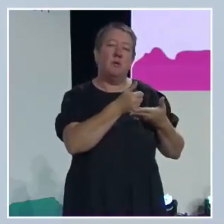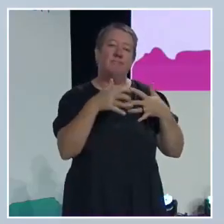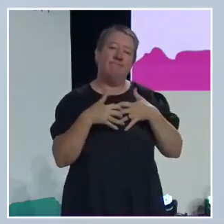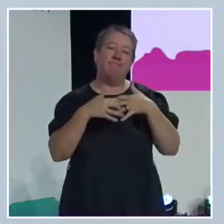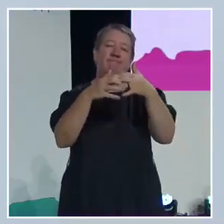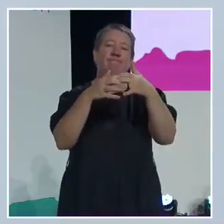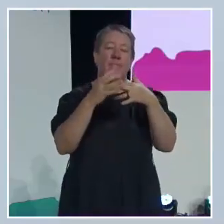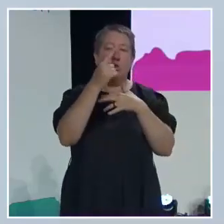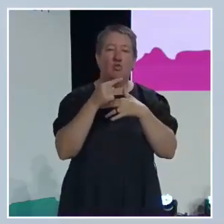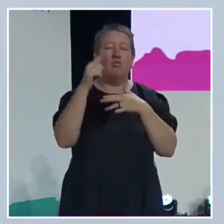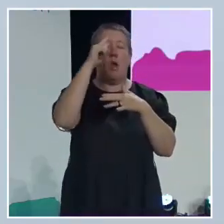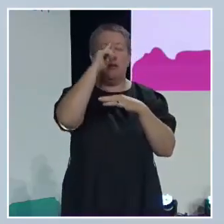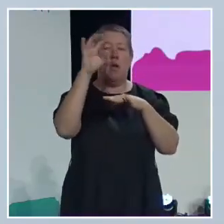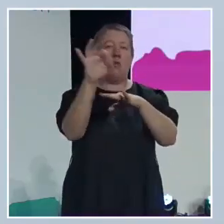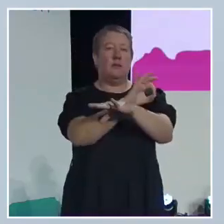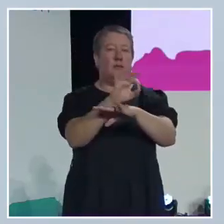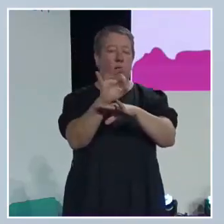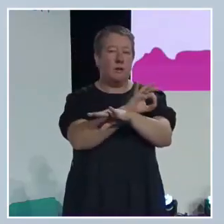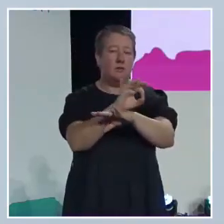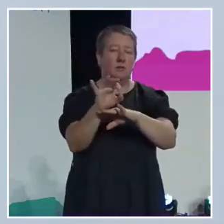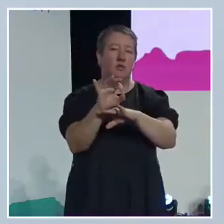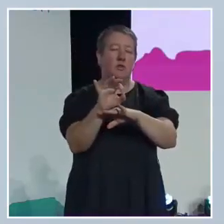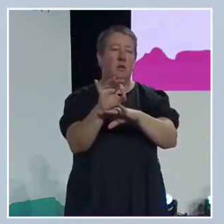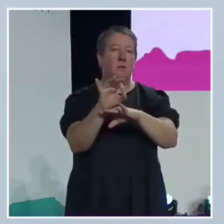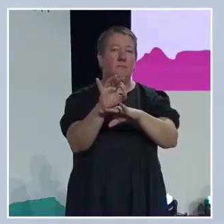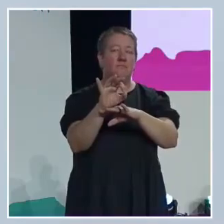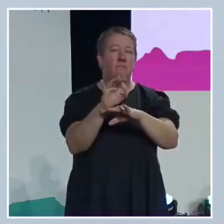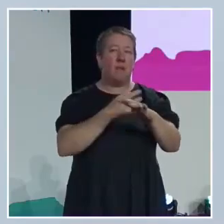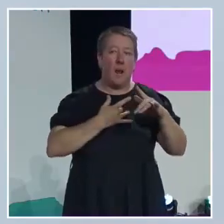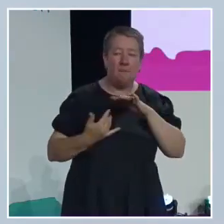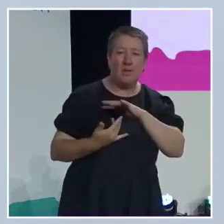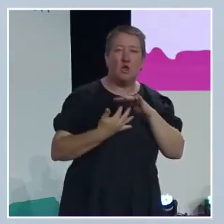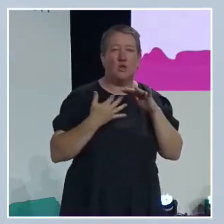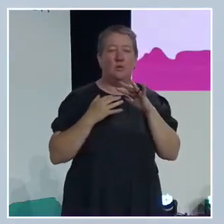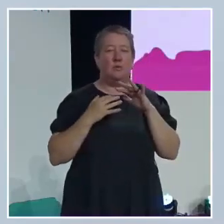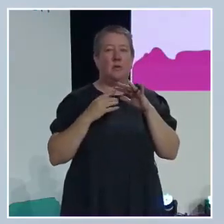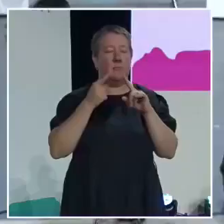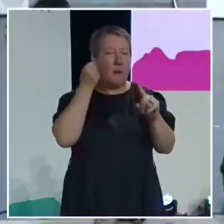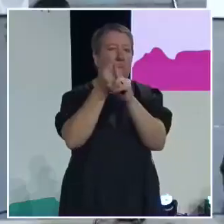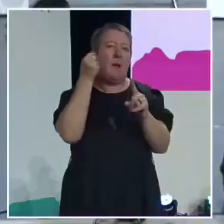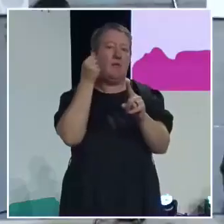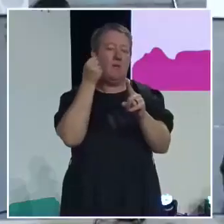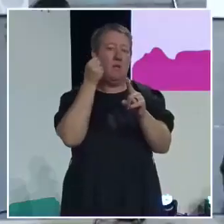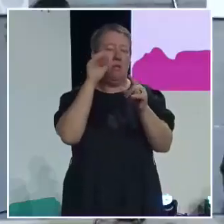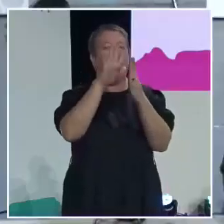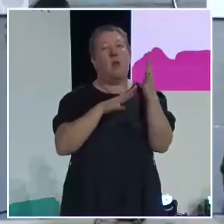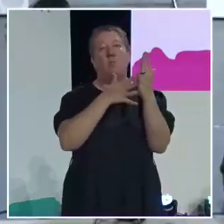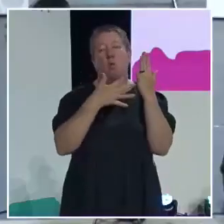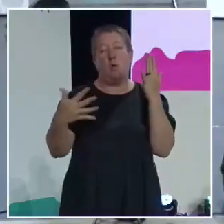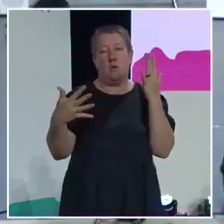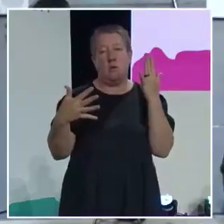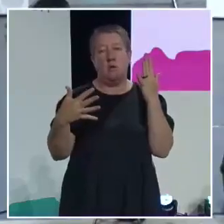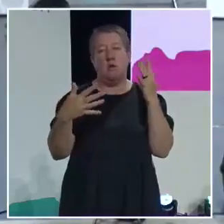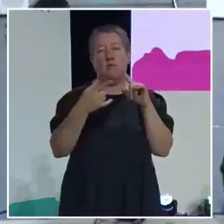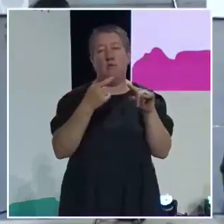architecture, help emerge an ambitious and impactful framework out of the